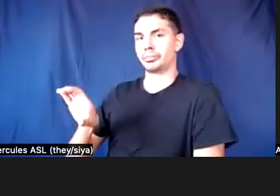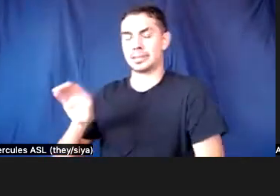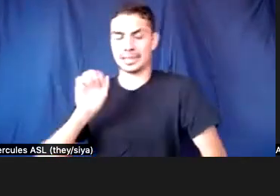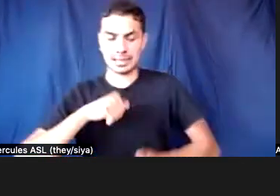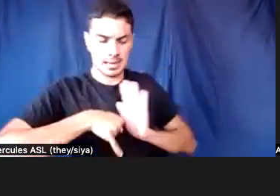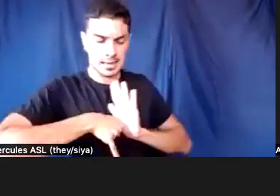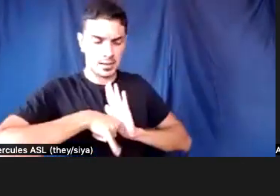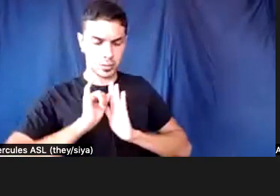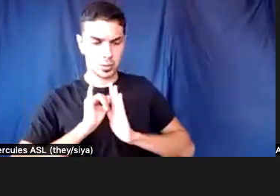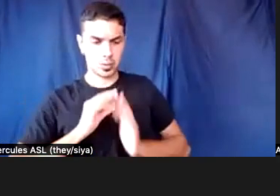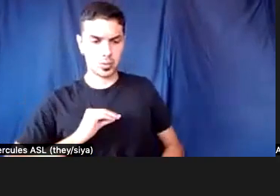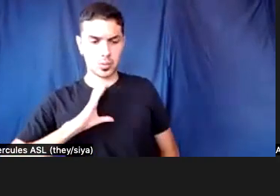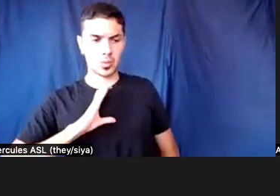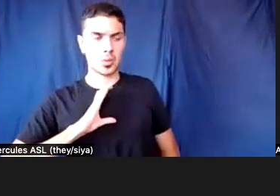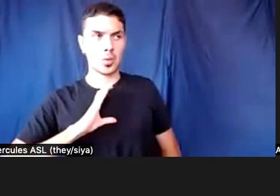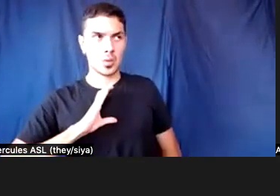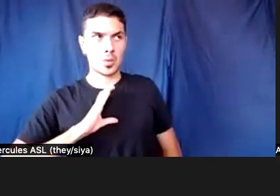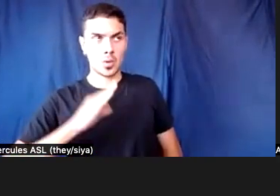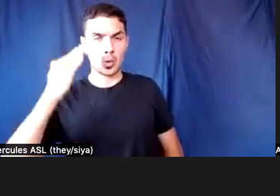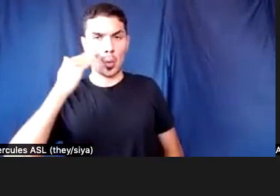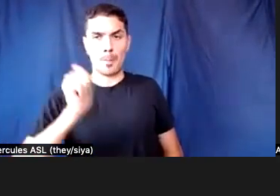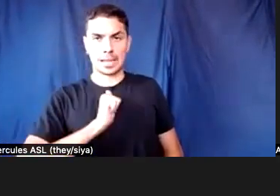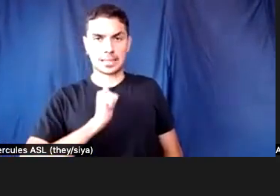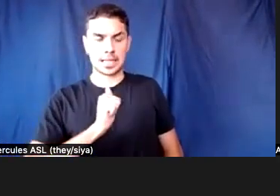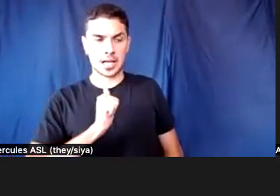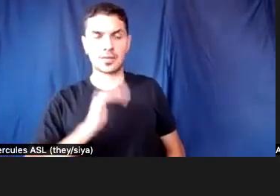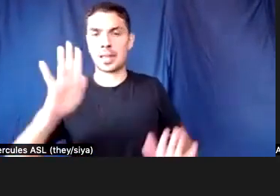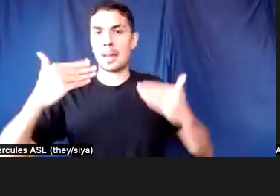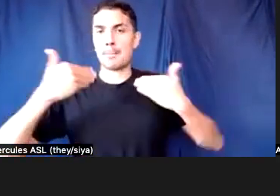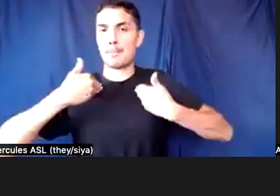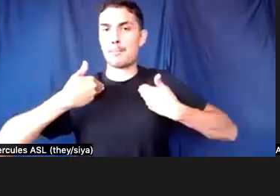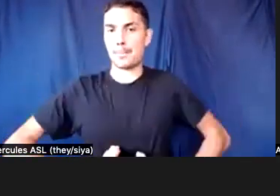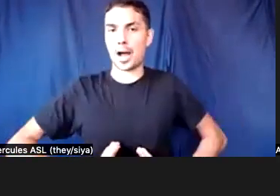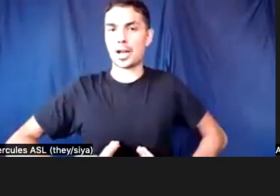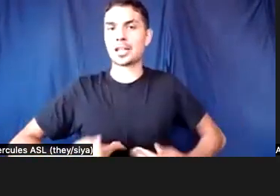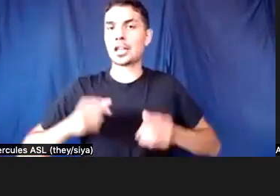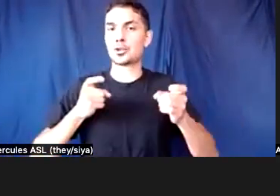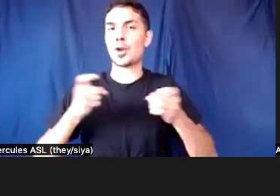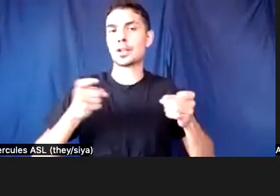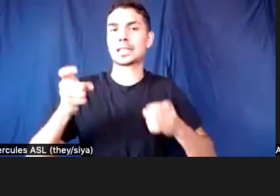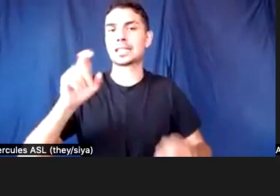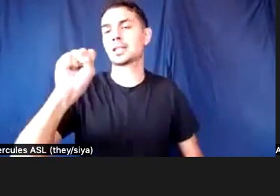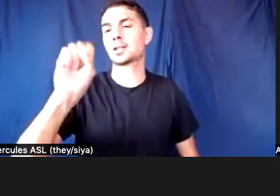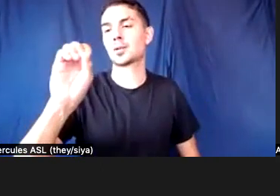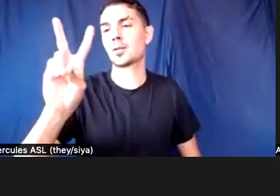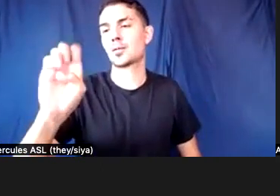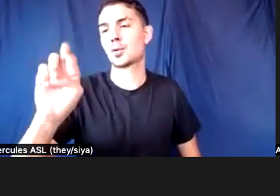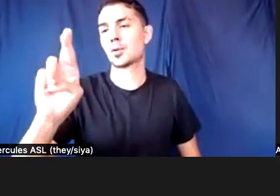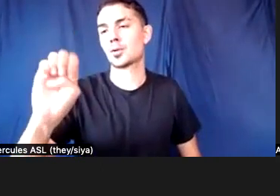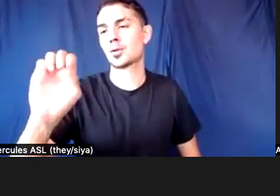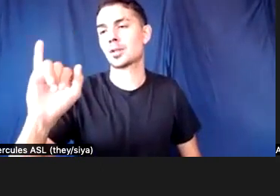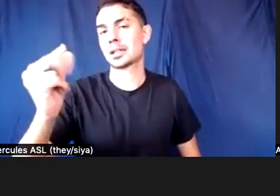child? And that body sovereignty does matter, and just modeling it for them every day,